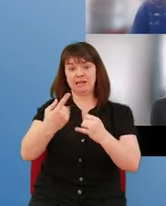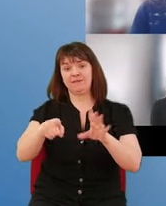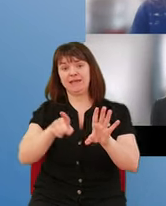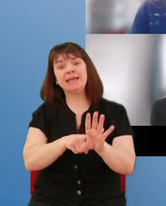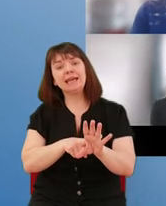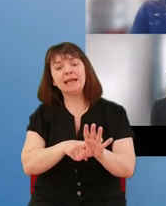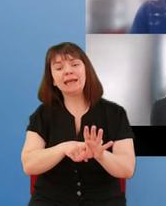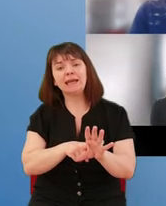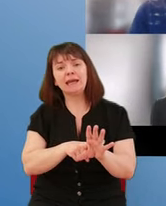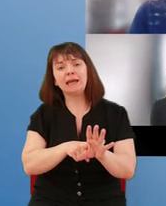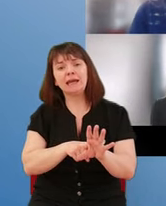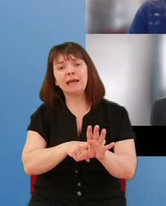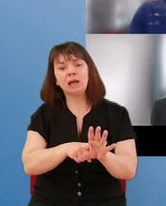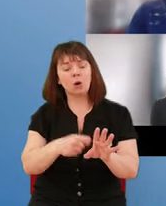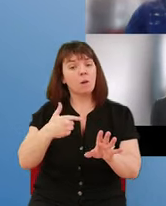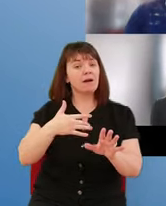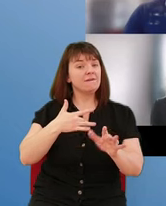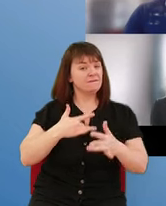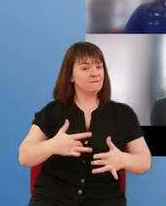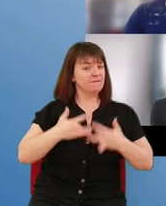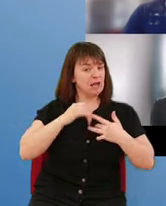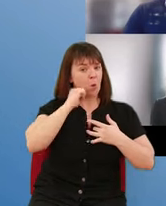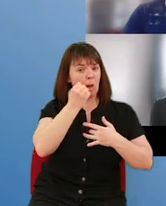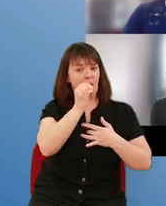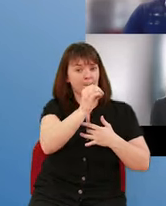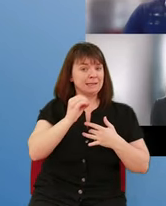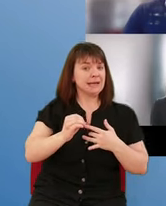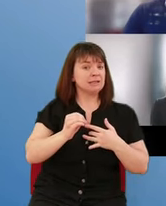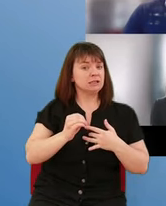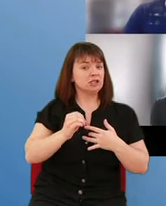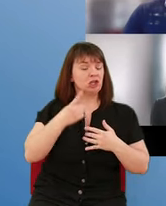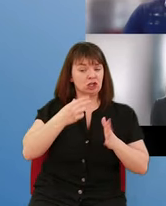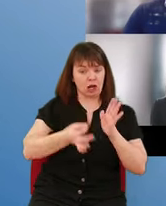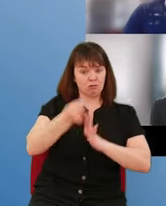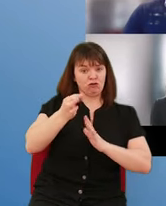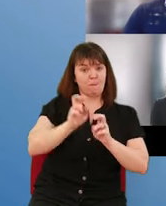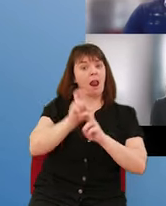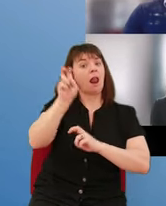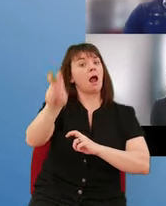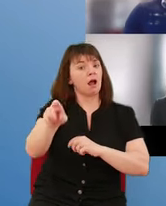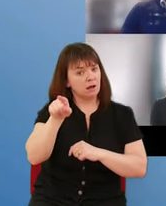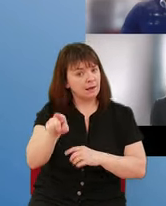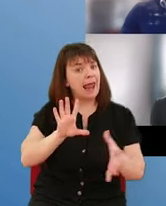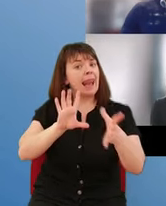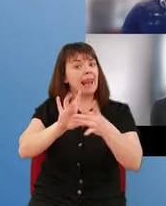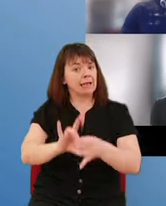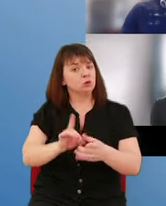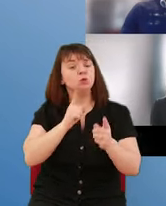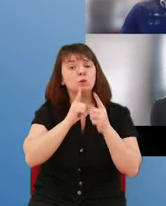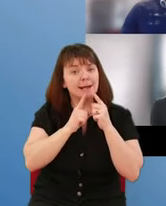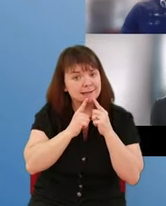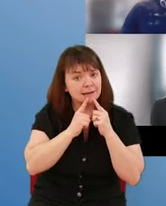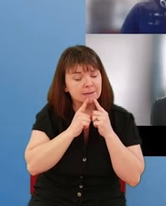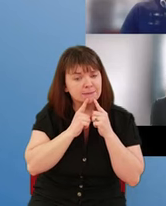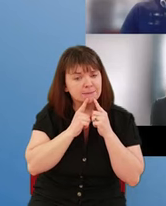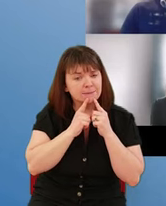related to data. And we are also going to see an improvement that is related to actually